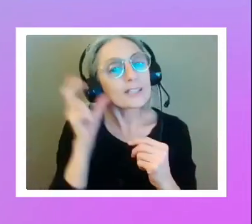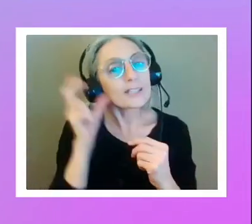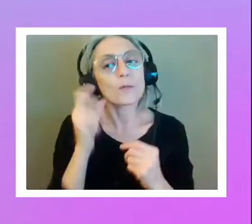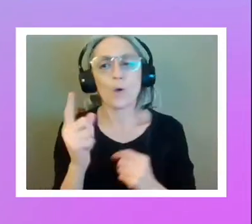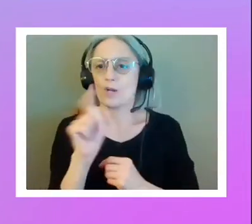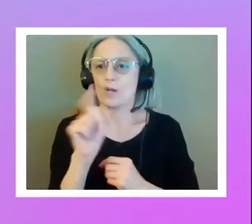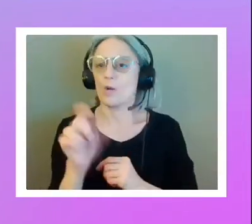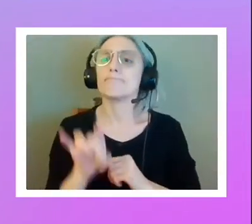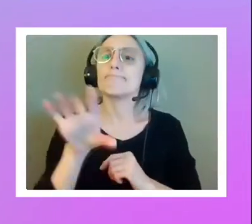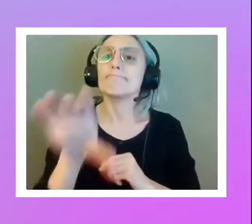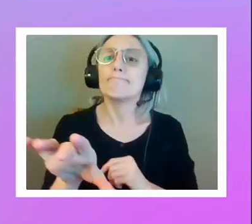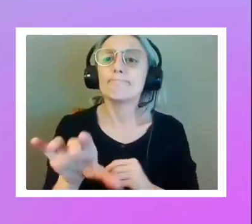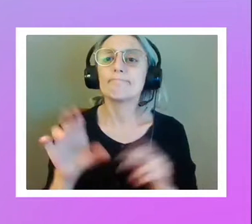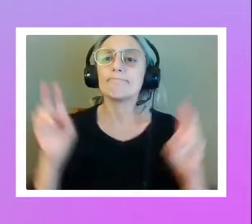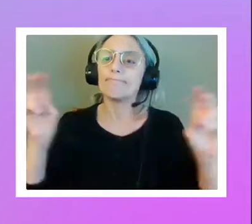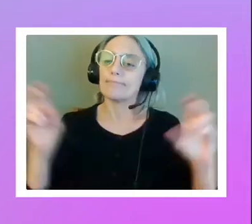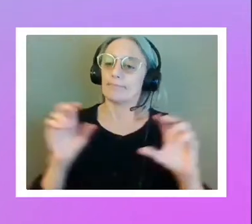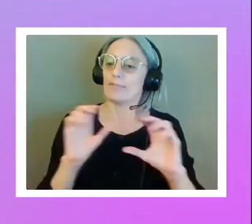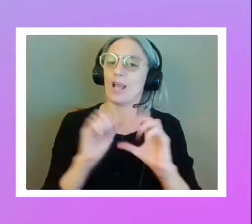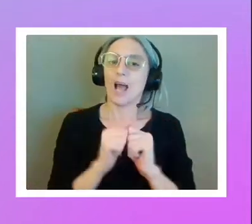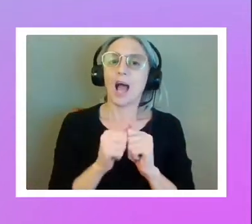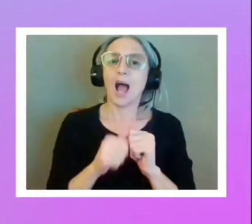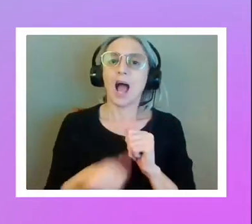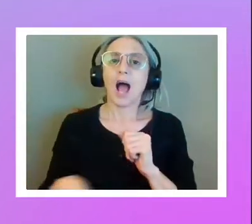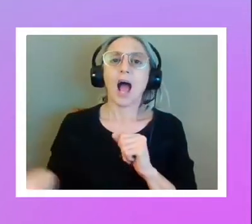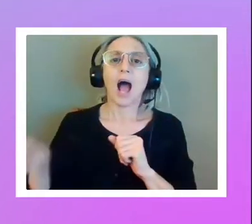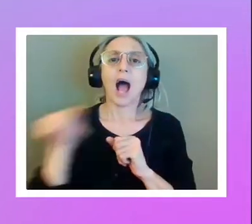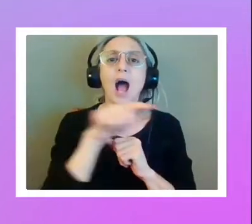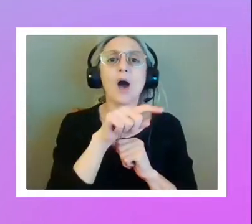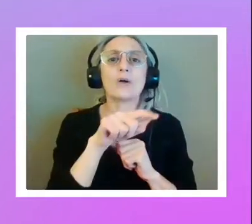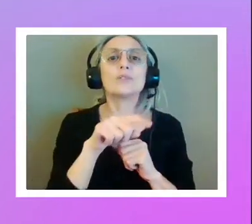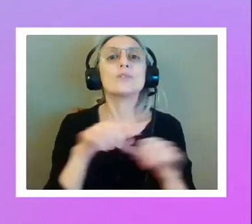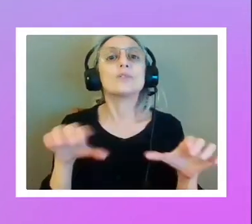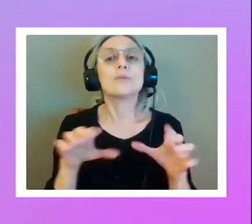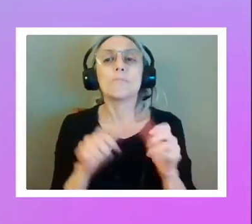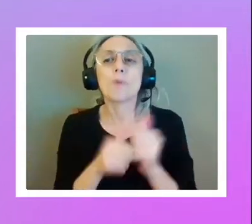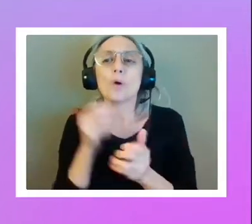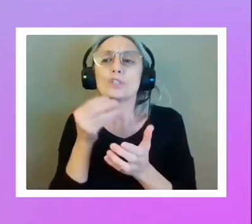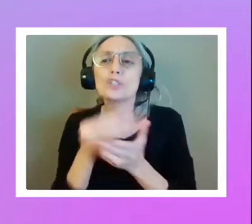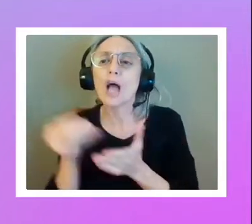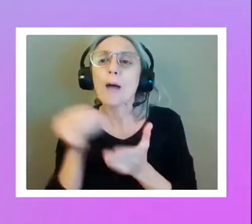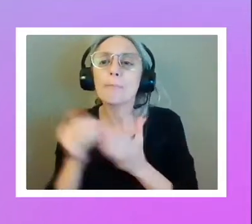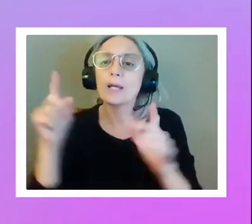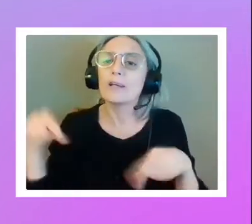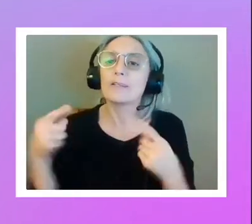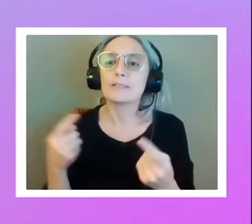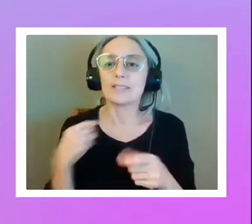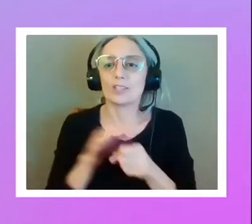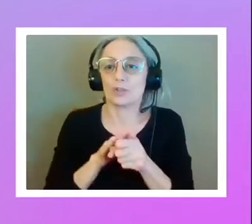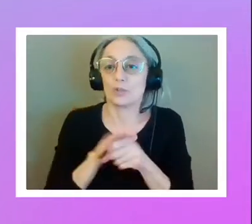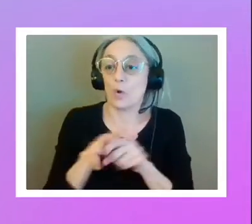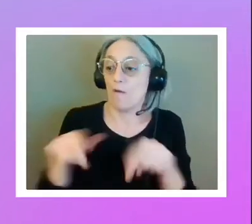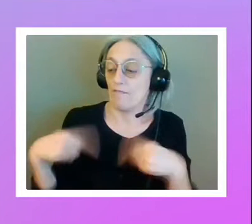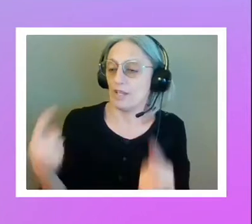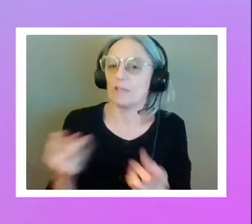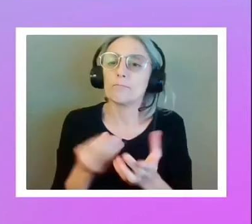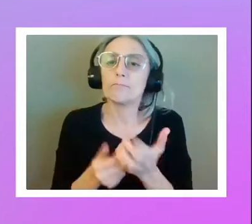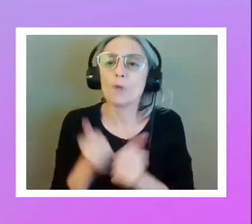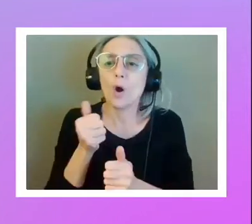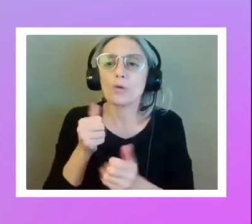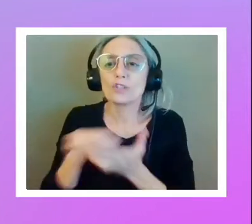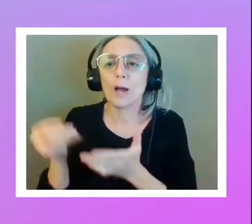How did you do most of your online? How did you do most of your shopping during COVID season? I kind of gave the answer